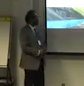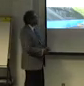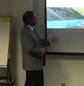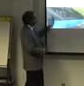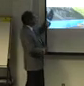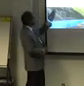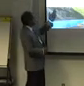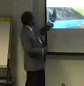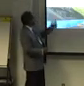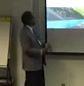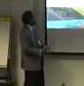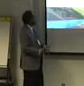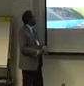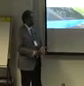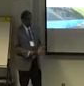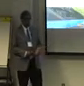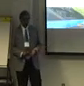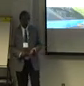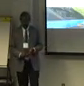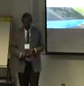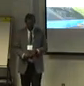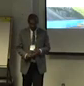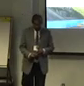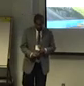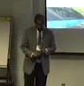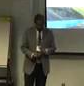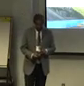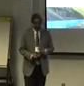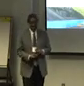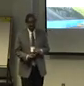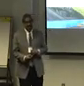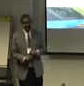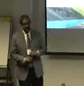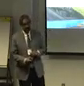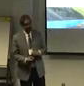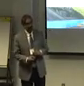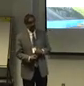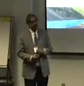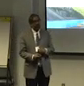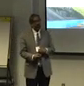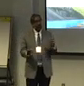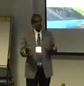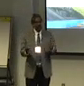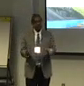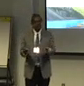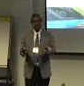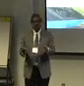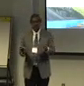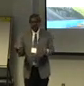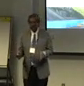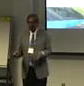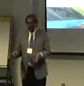so we're here to answer this question, how can we make parks more accessible? And it's an exciting time for those of us who are interested